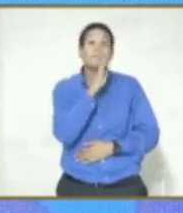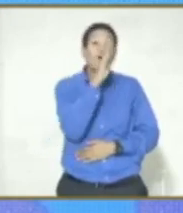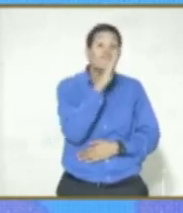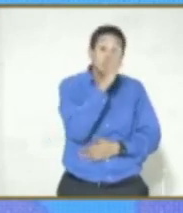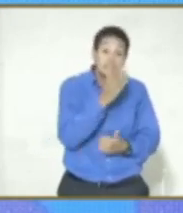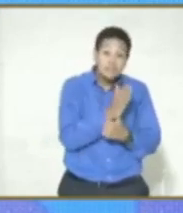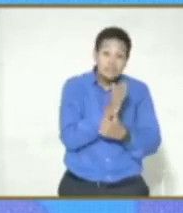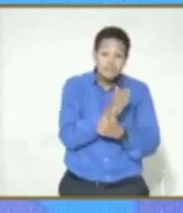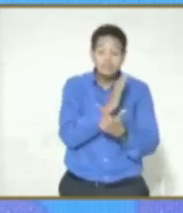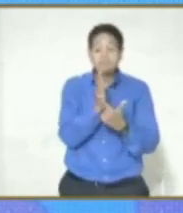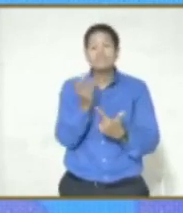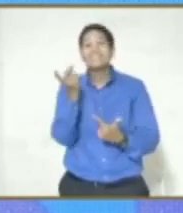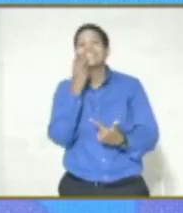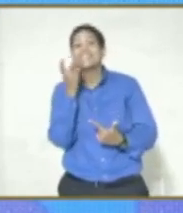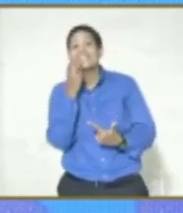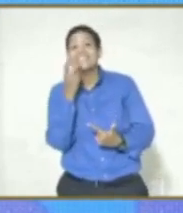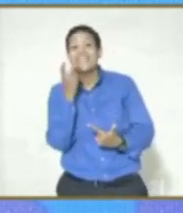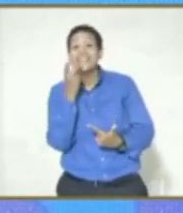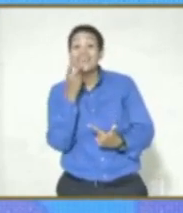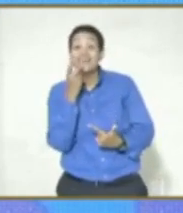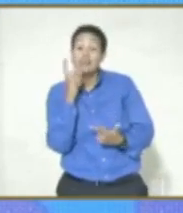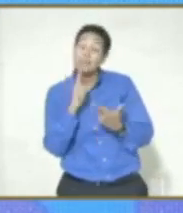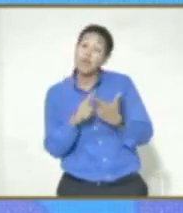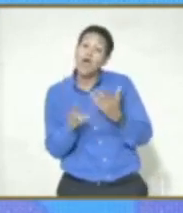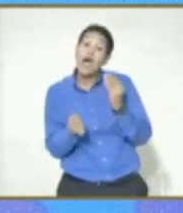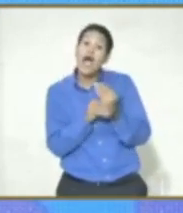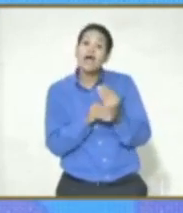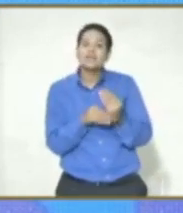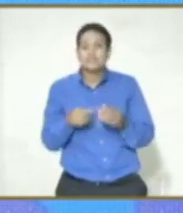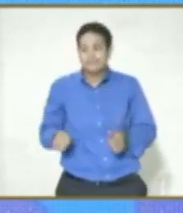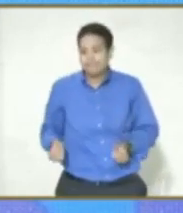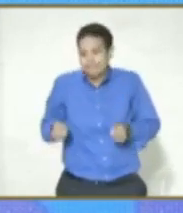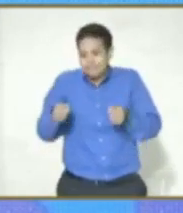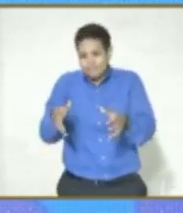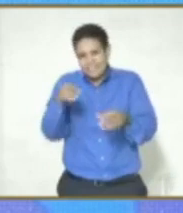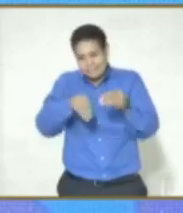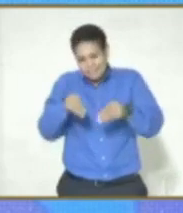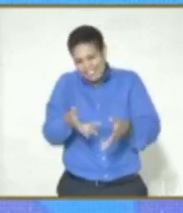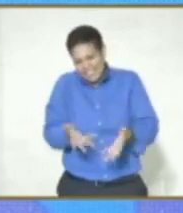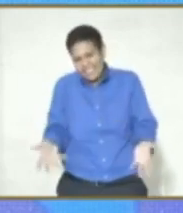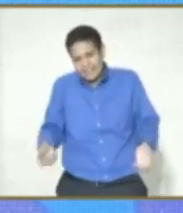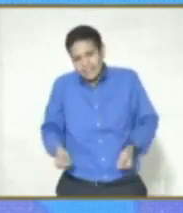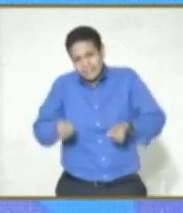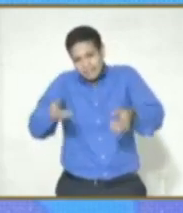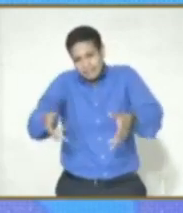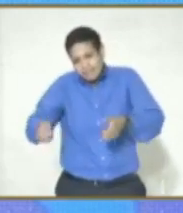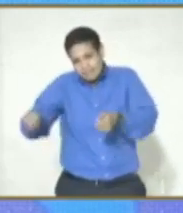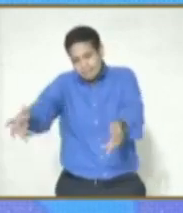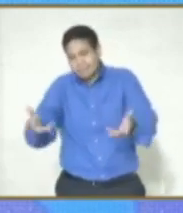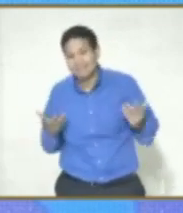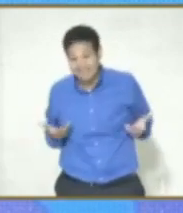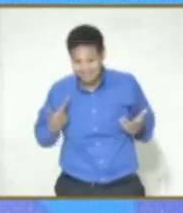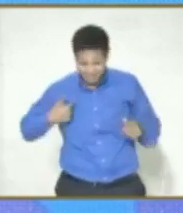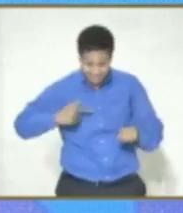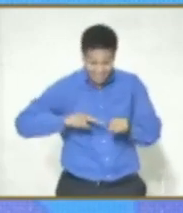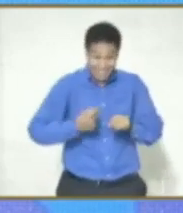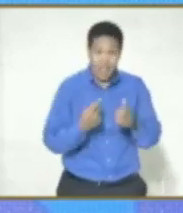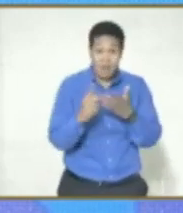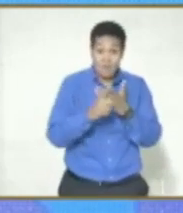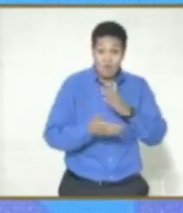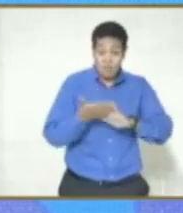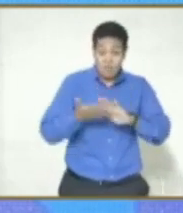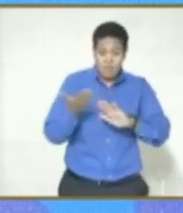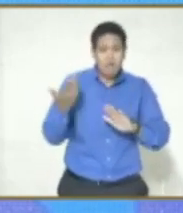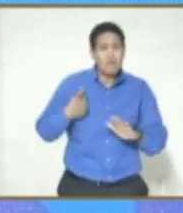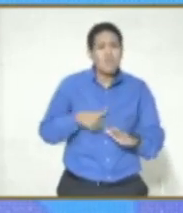breakfast, dinner, and also a care package. Since we started the program, we